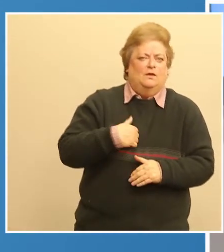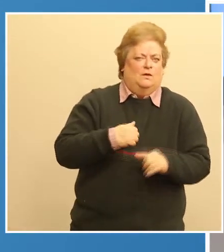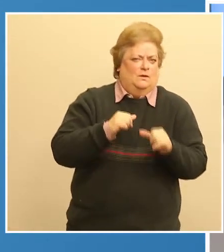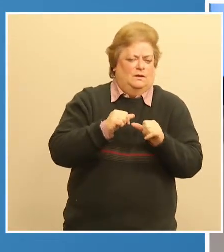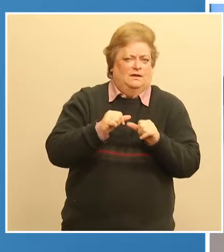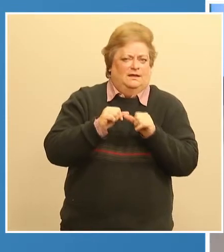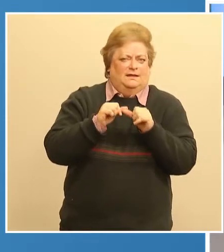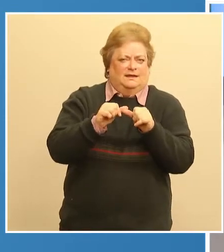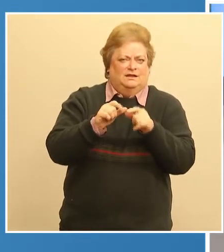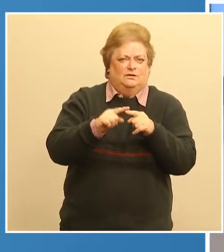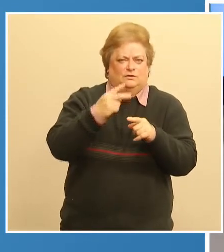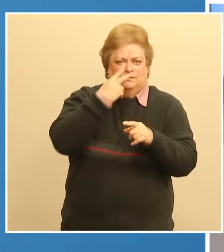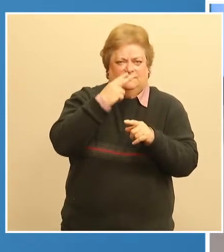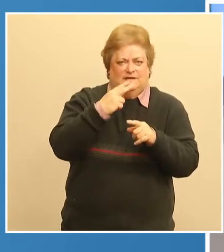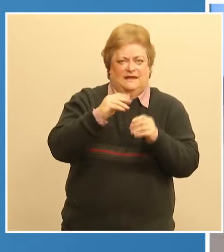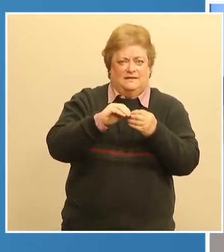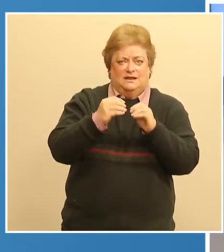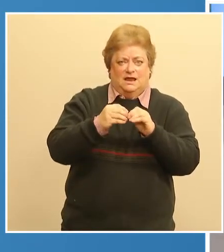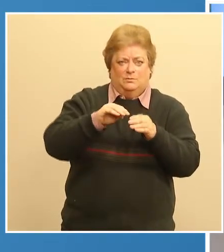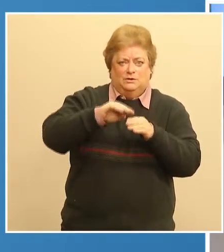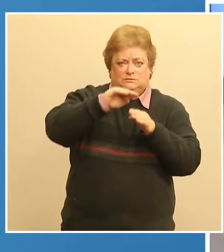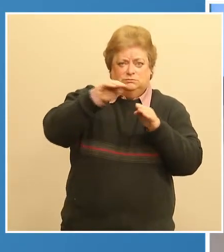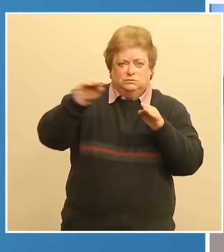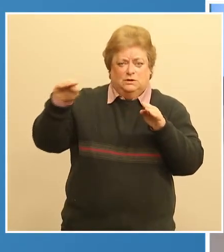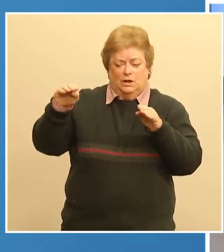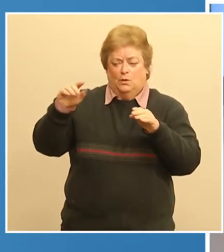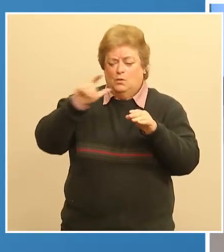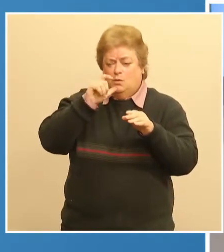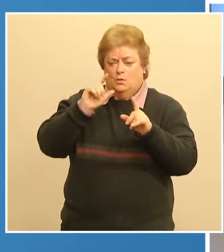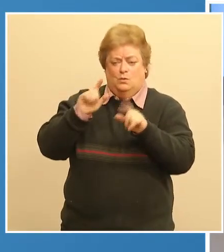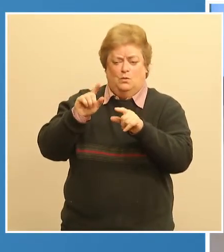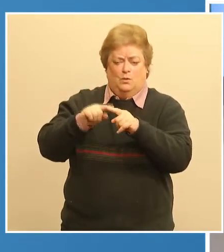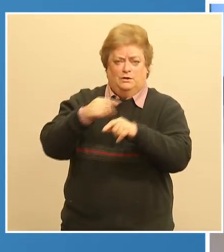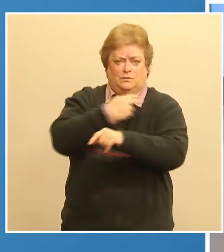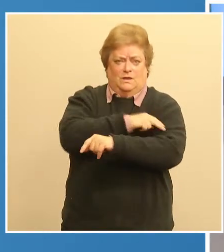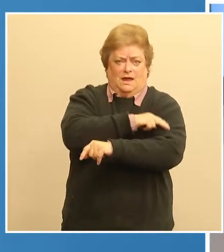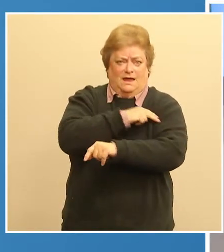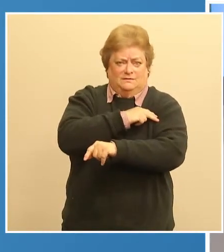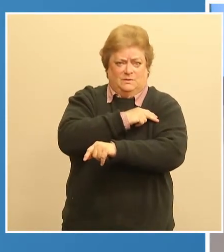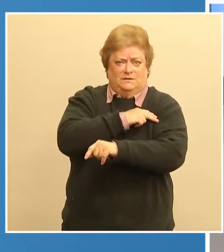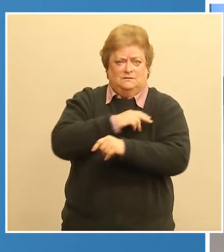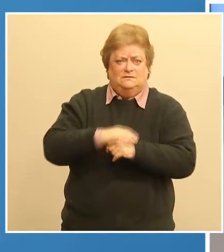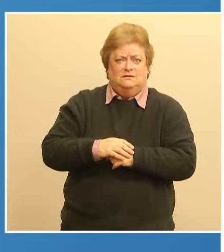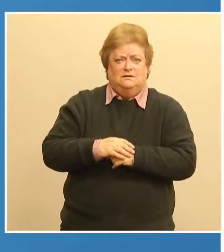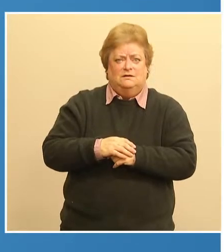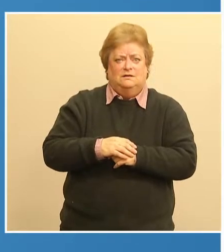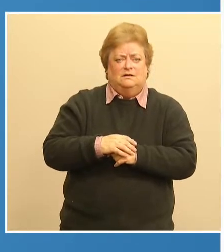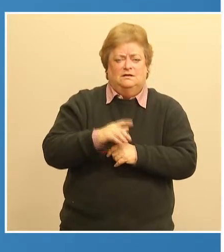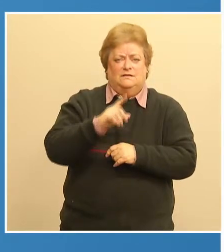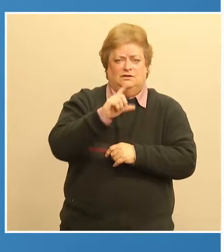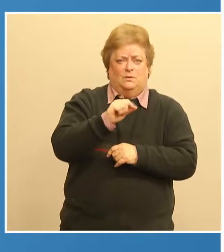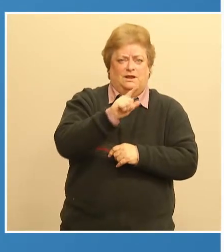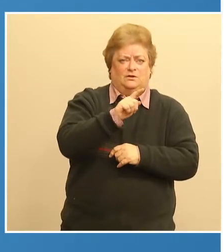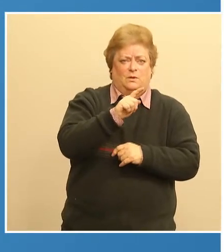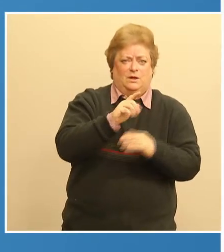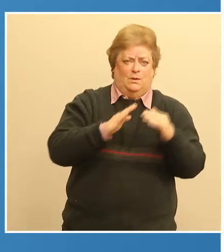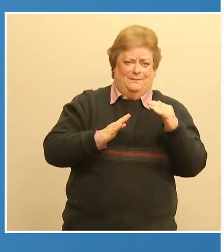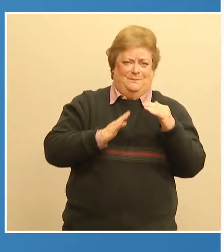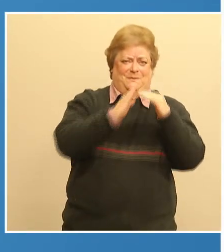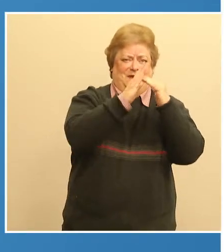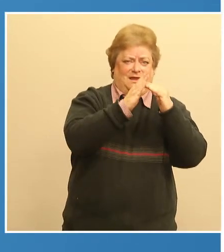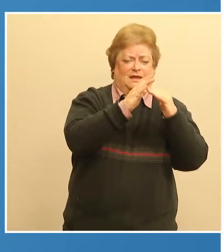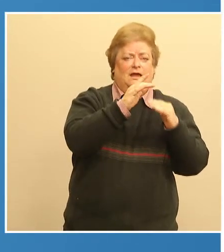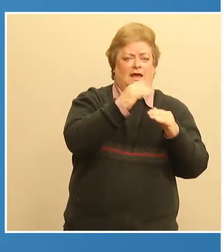have continued to see a leveling off of the number of COVID-19 patients hospitalized locally. The 2021 peak